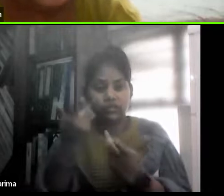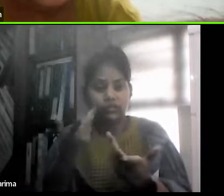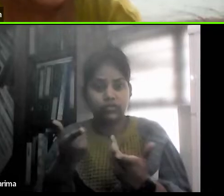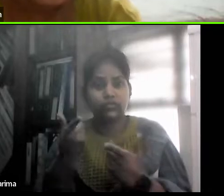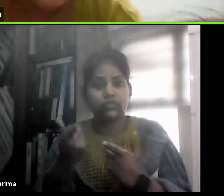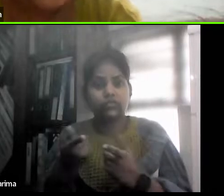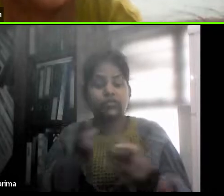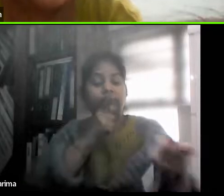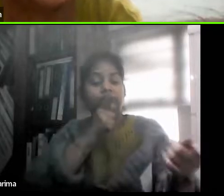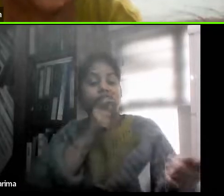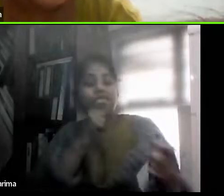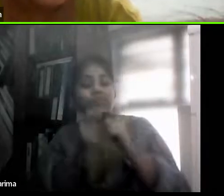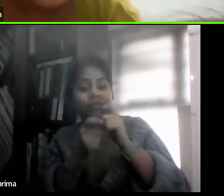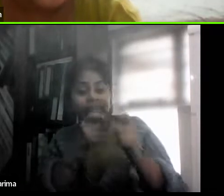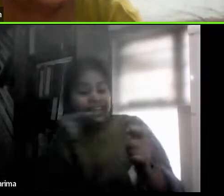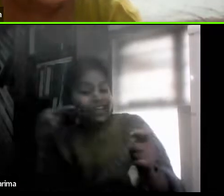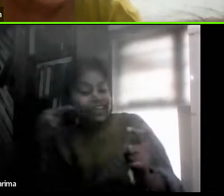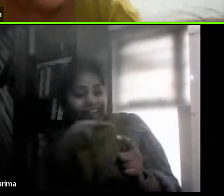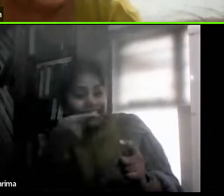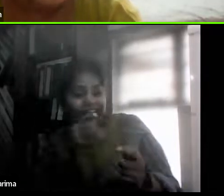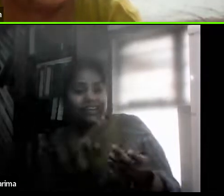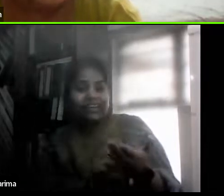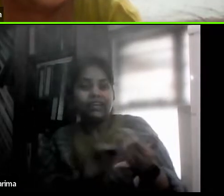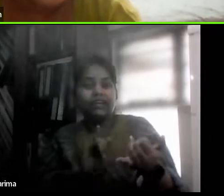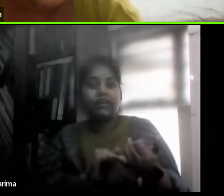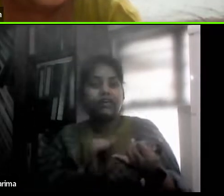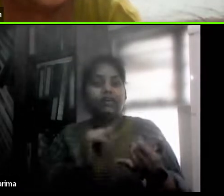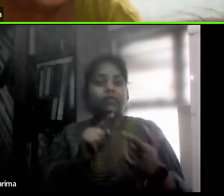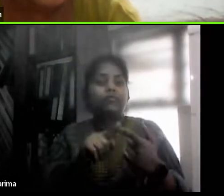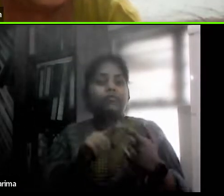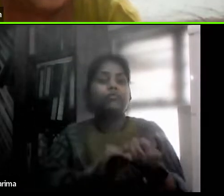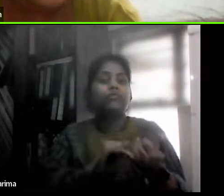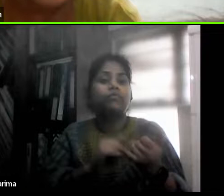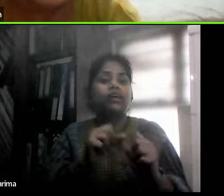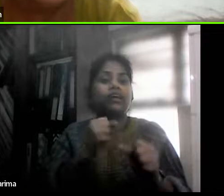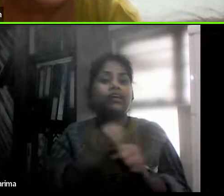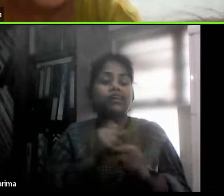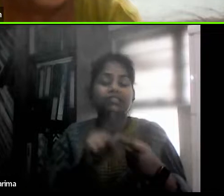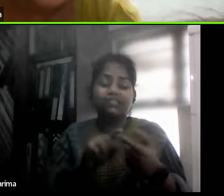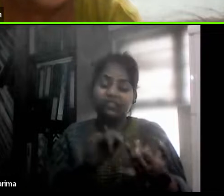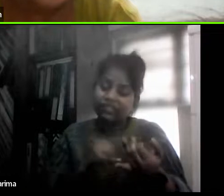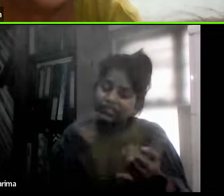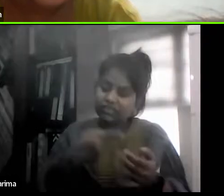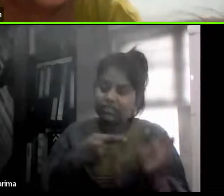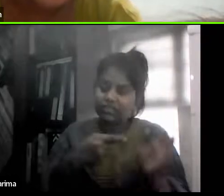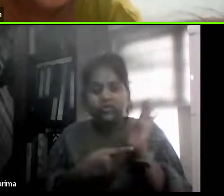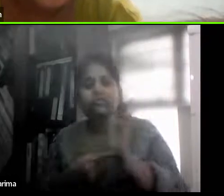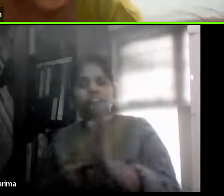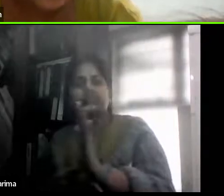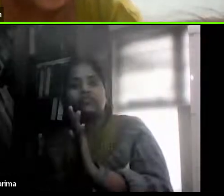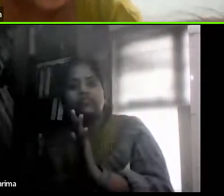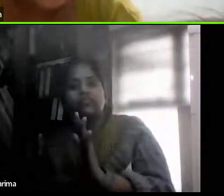media messages. Maybe that is another campaign that really needs to be run in terms of advocacy.